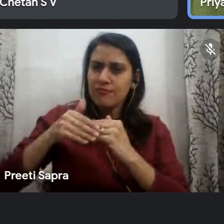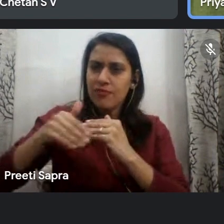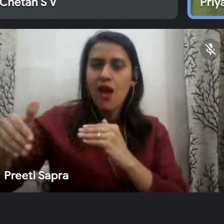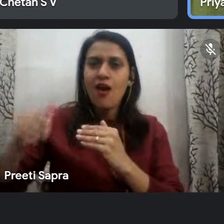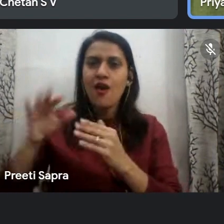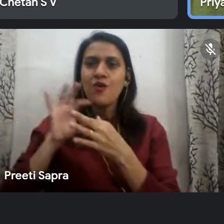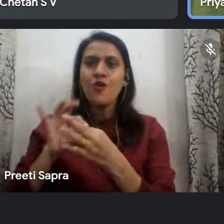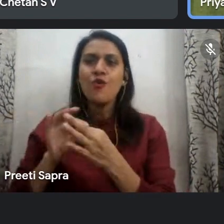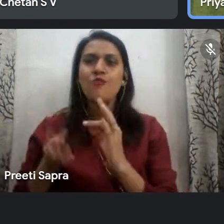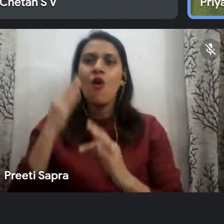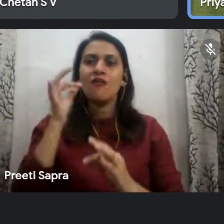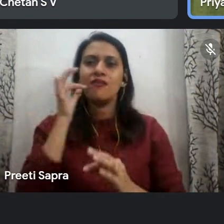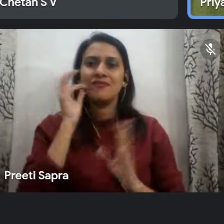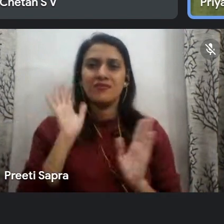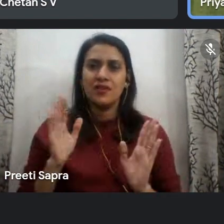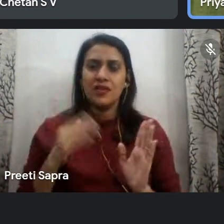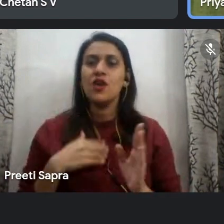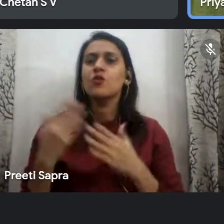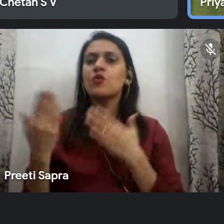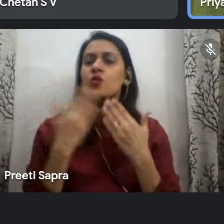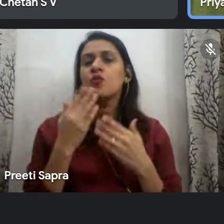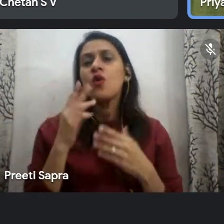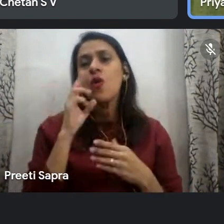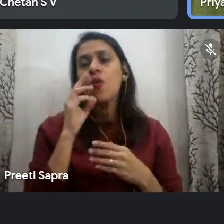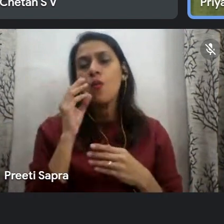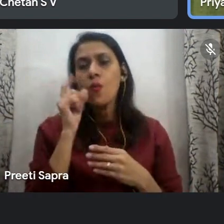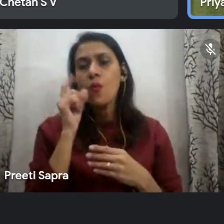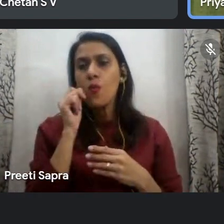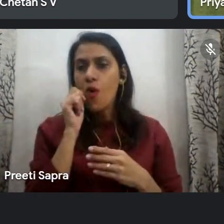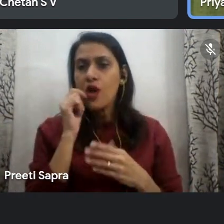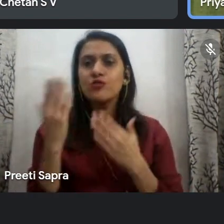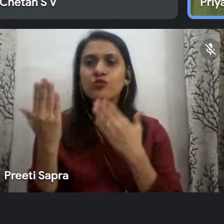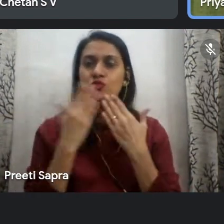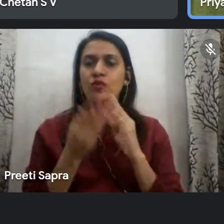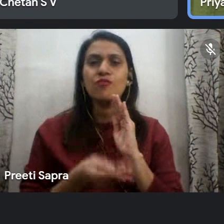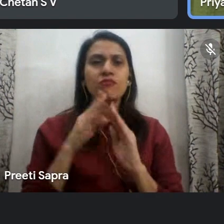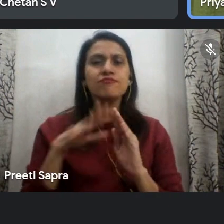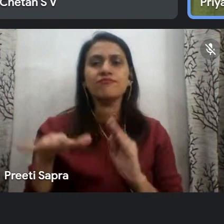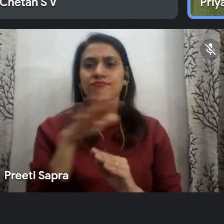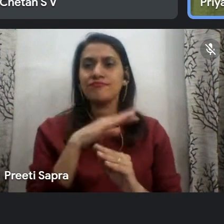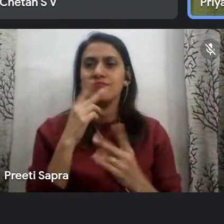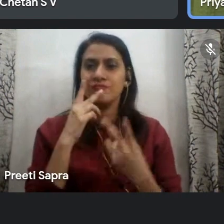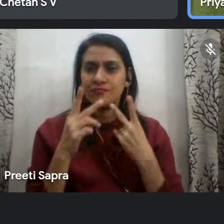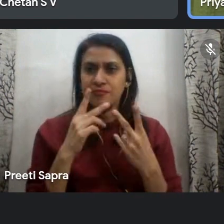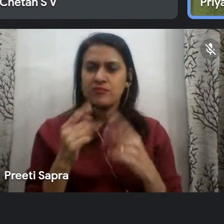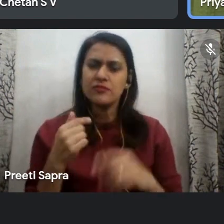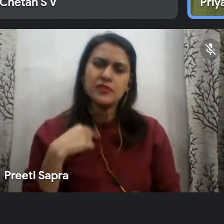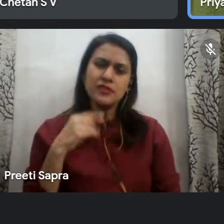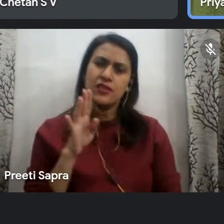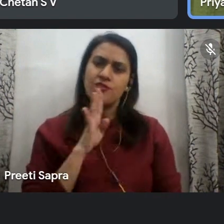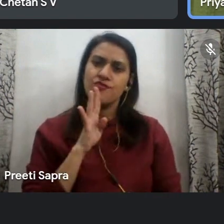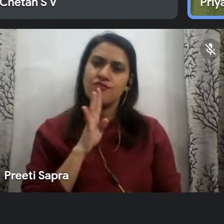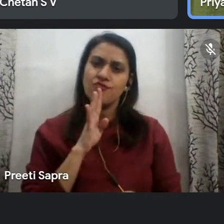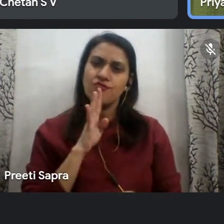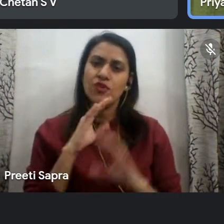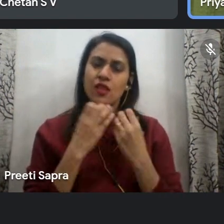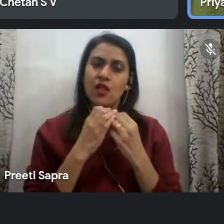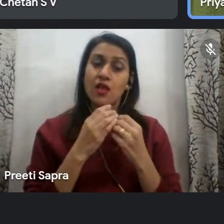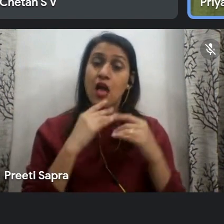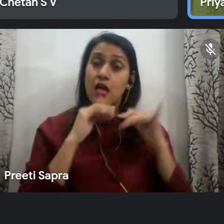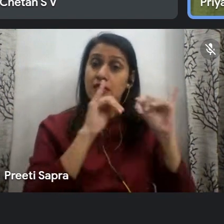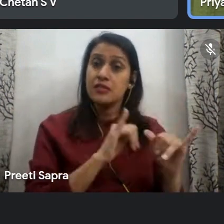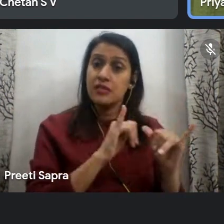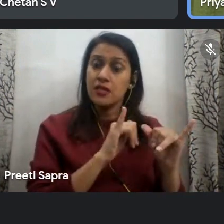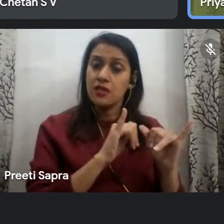I was at Bishop Cotton Boys School, and I think that was the longest stint that I was at. And I think it was 4th grade when they realized